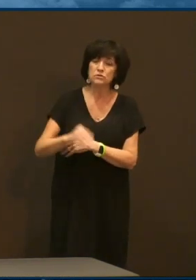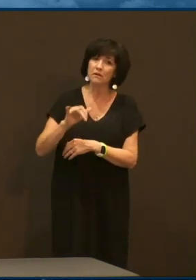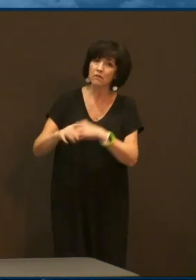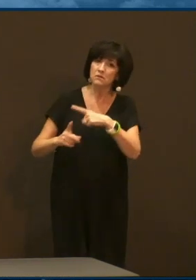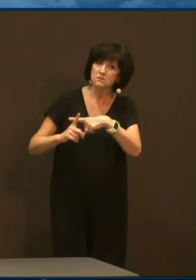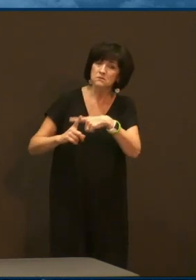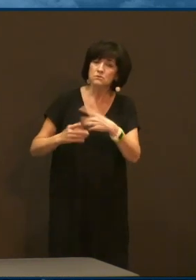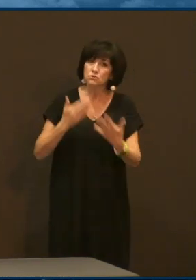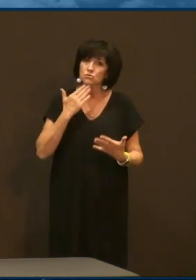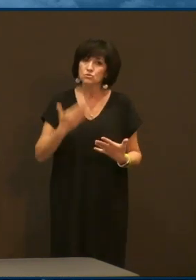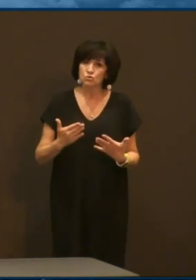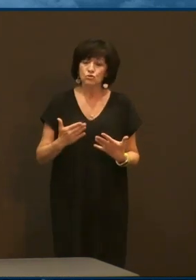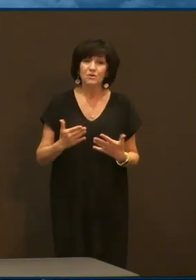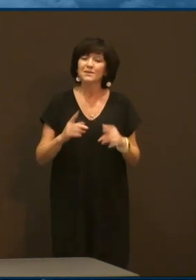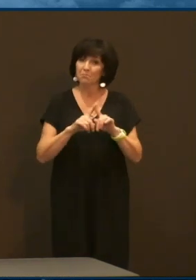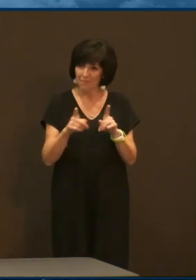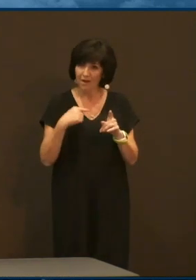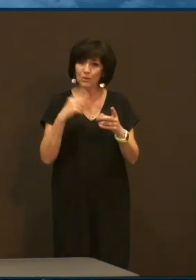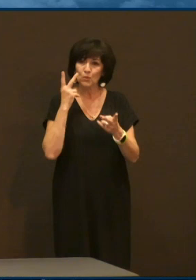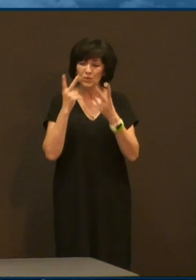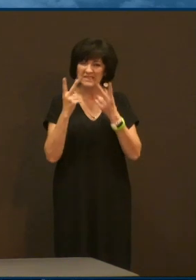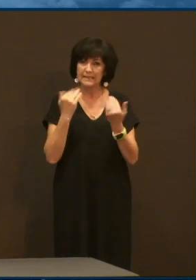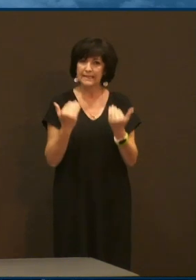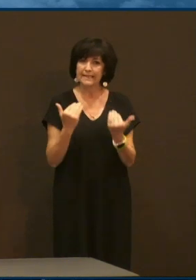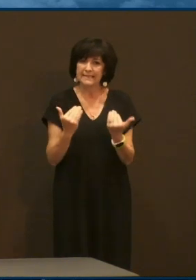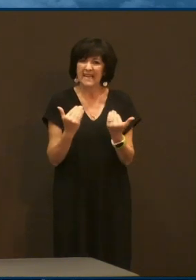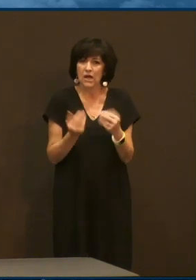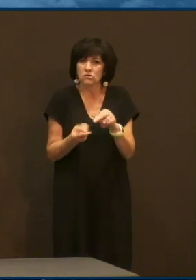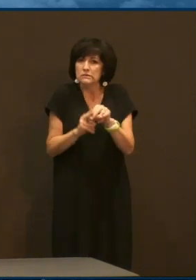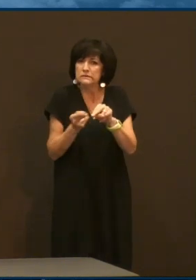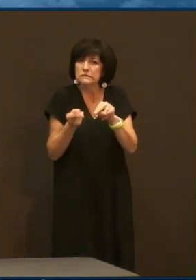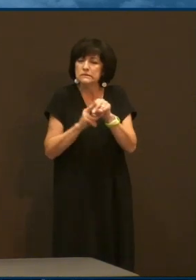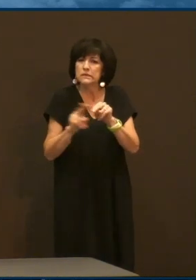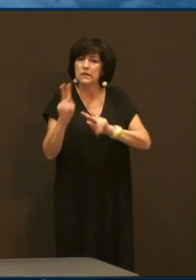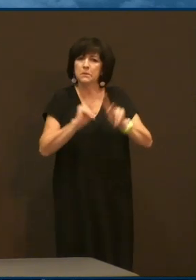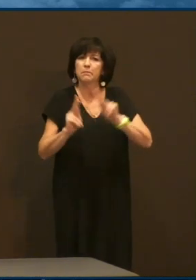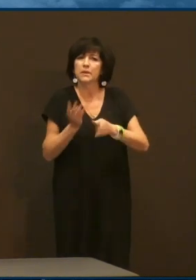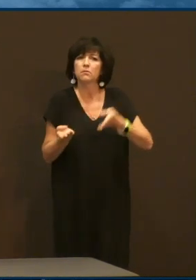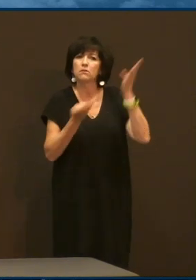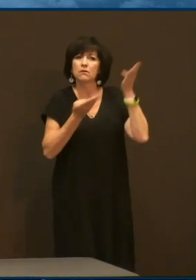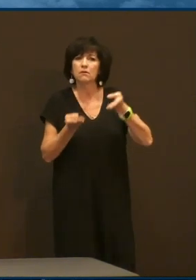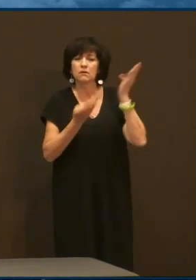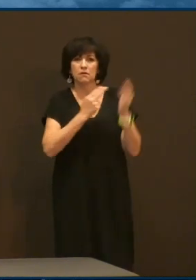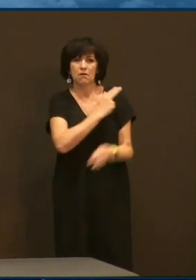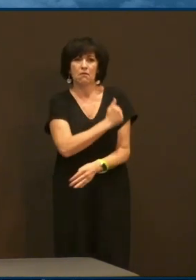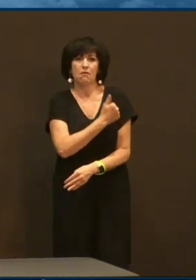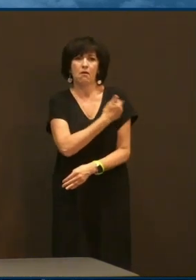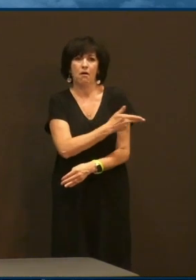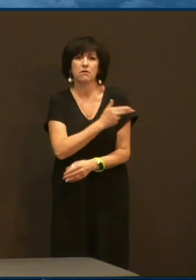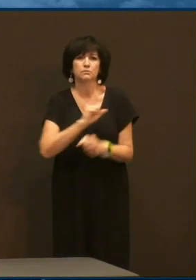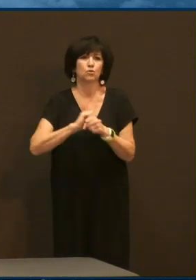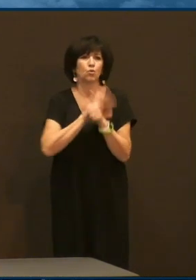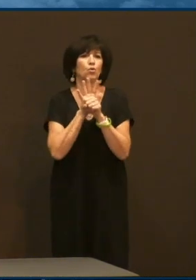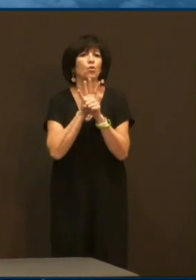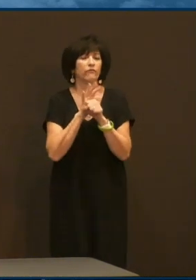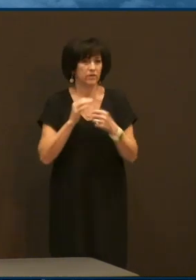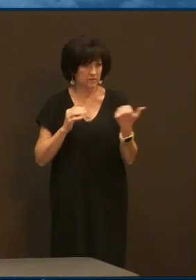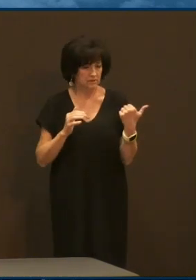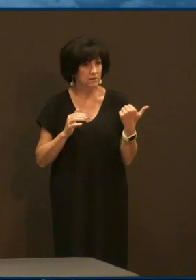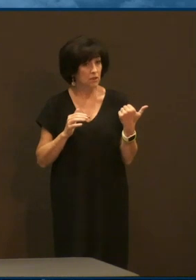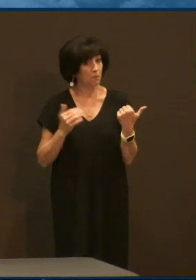current hospitalizations, which is a little bit concerning. We're going to keep our eye on that number. It had dipped down into the